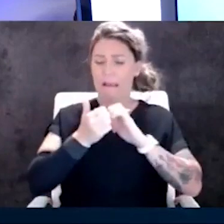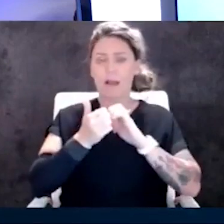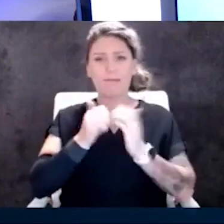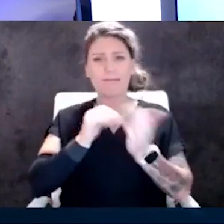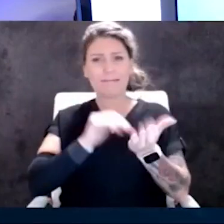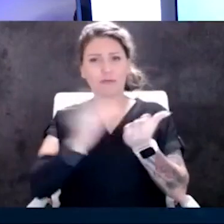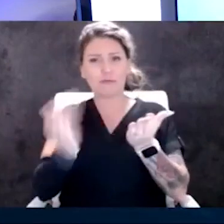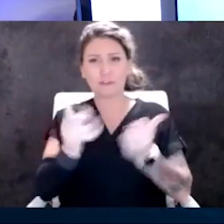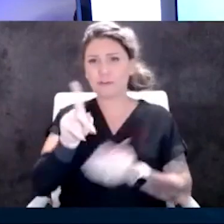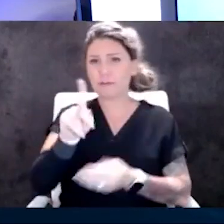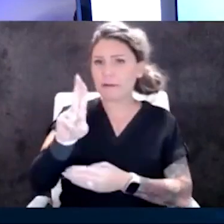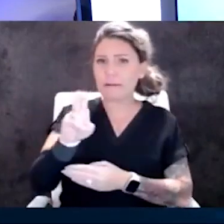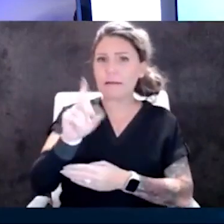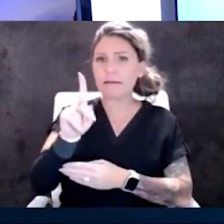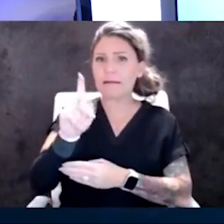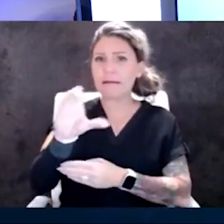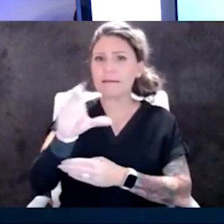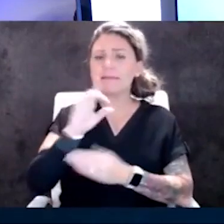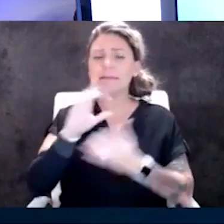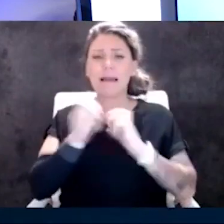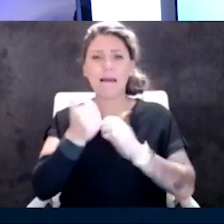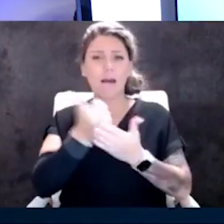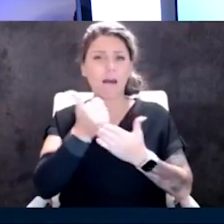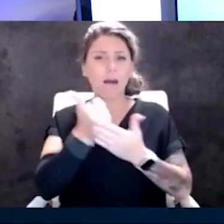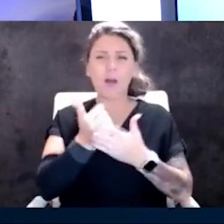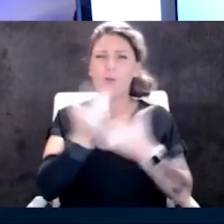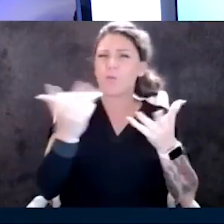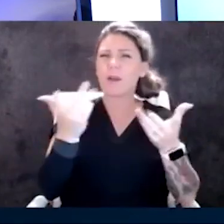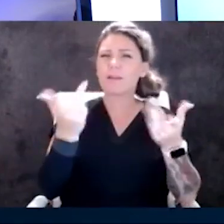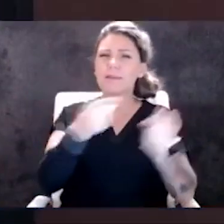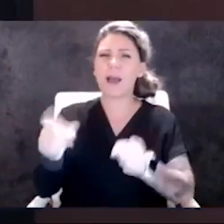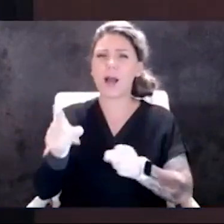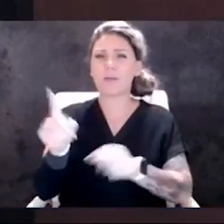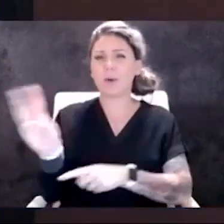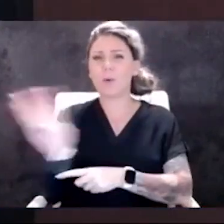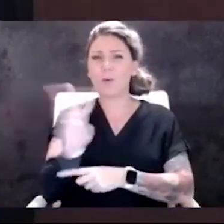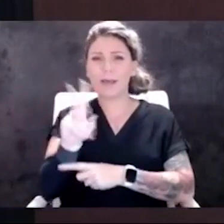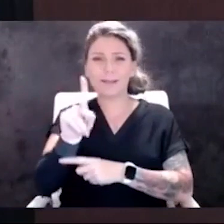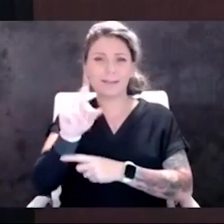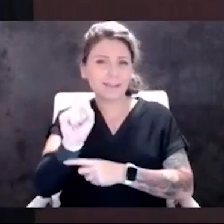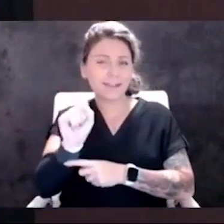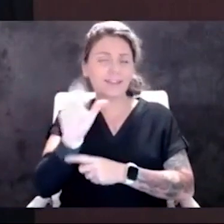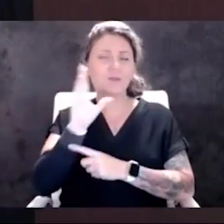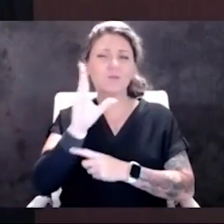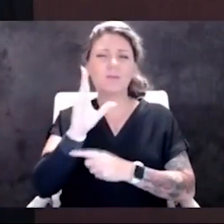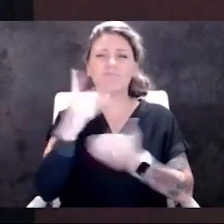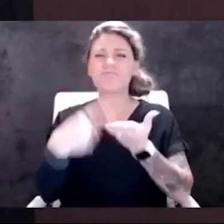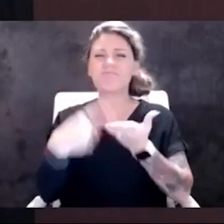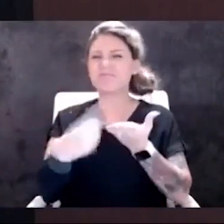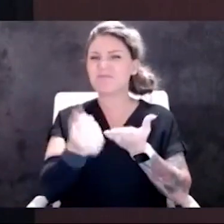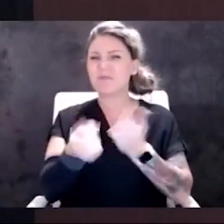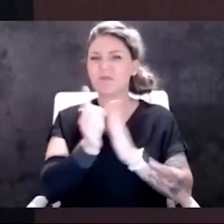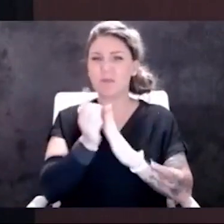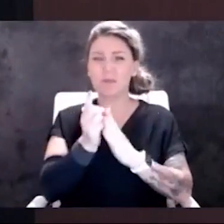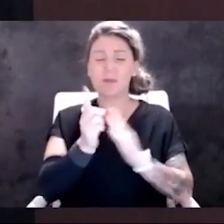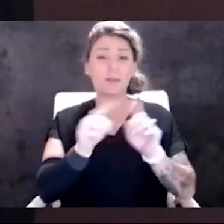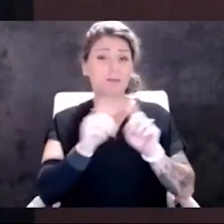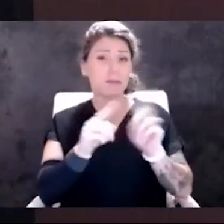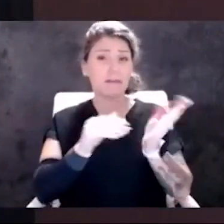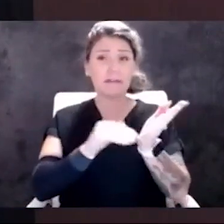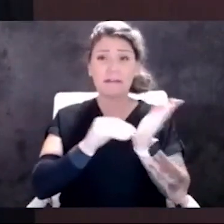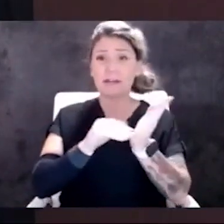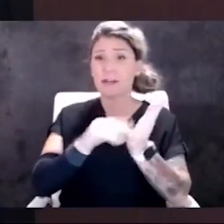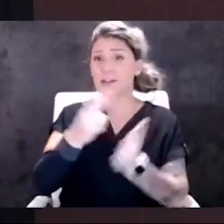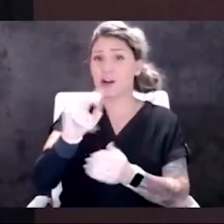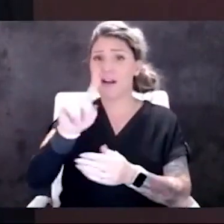what's going on out in Great Bend and in western Kansas. We're going to chat with those doctors in a moment. But Dr. Dana Hawkinson, Medical Director of Infection Prevention Control, he's